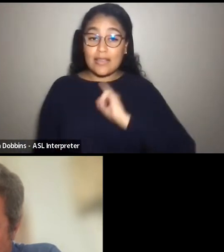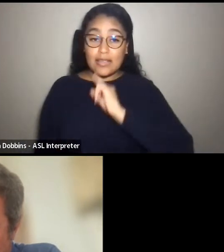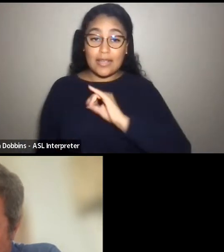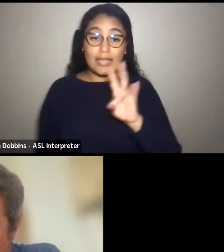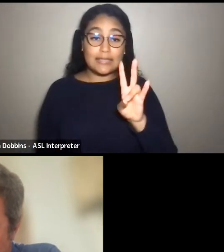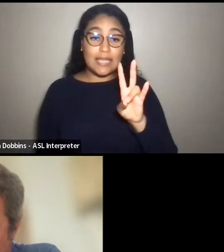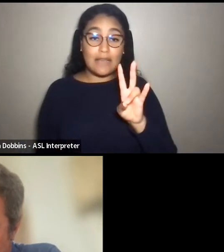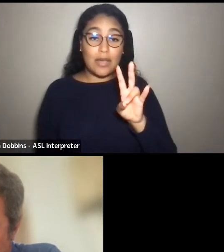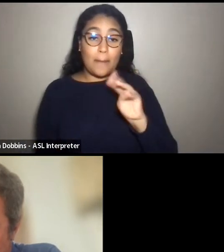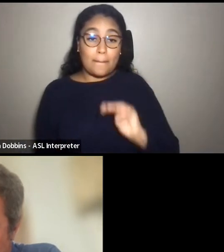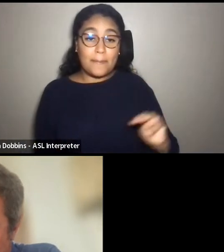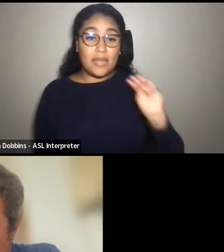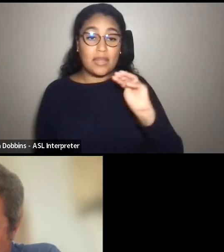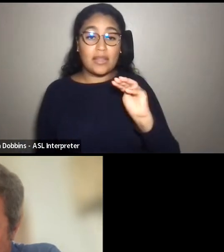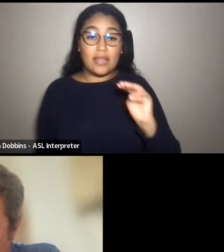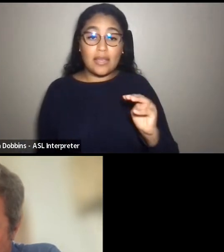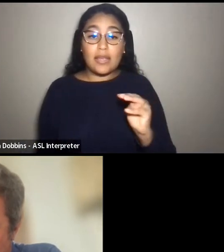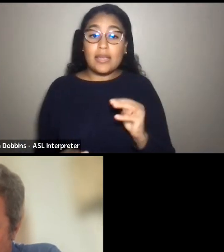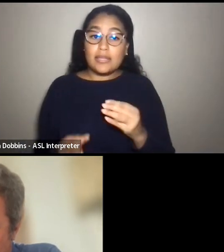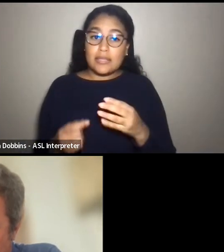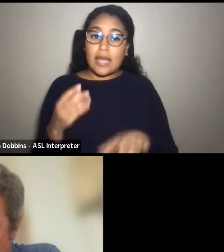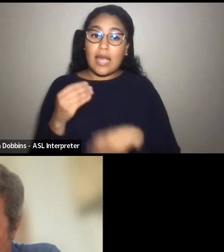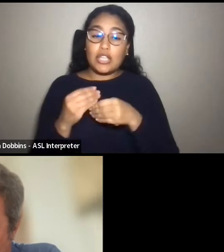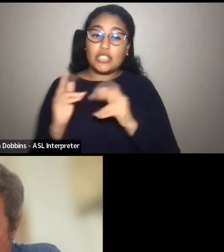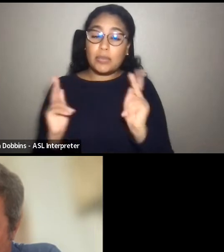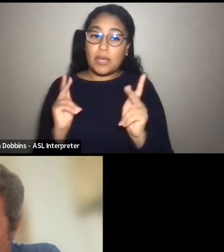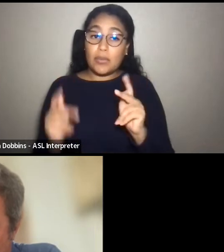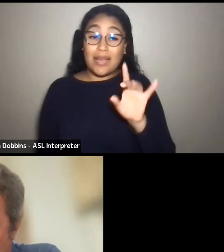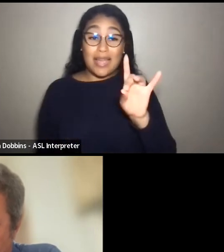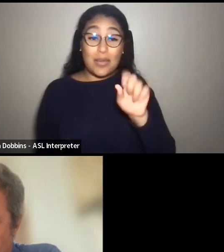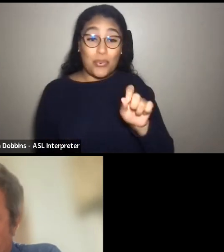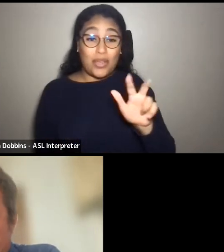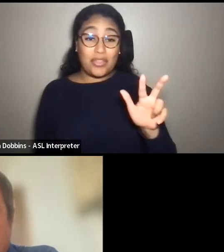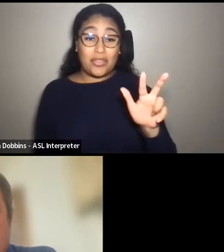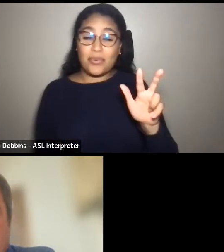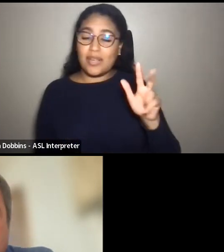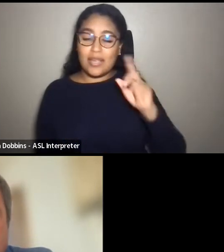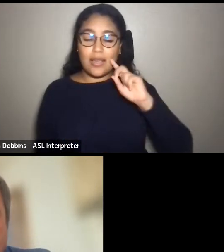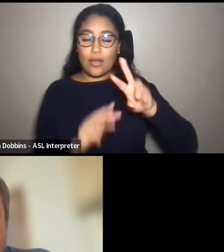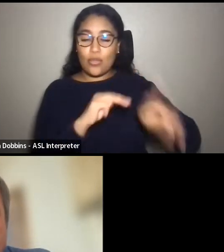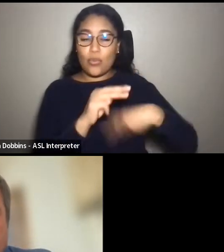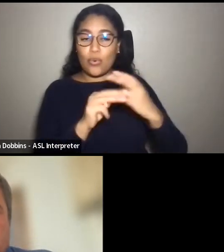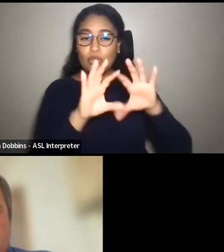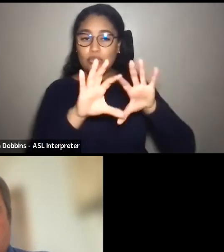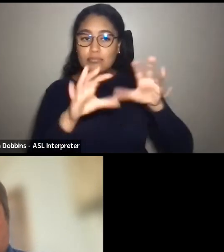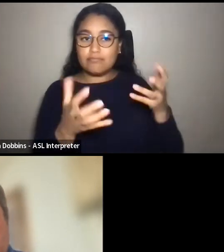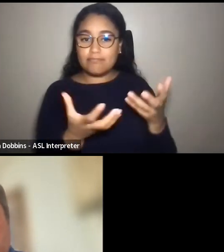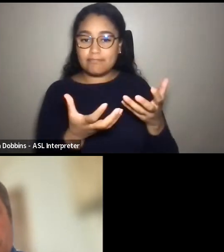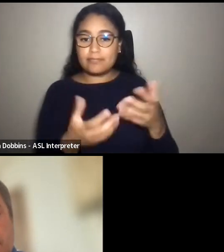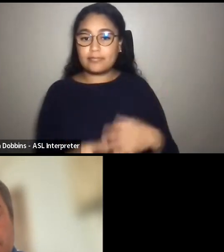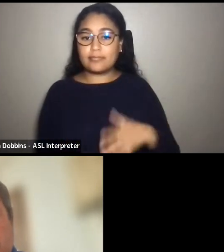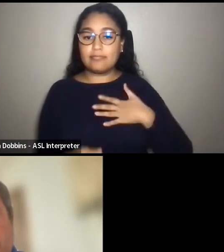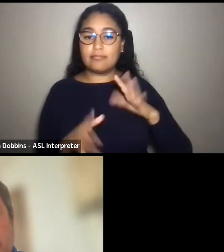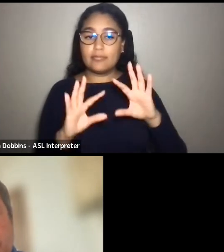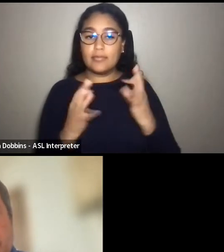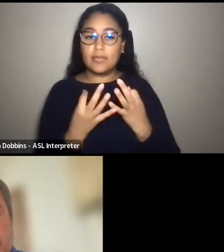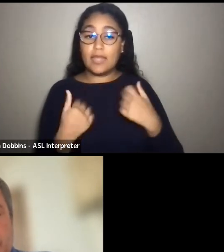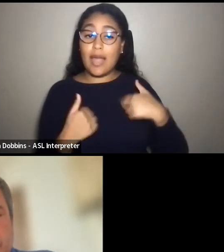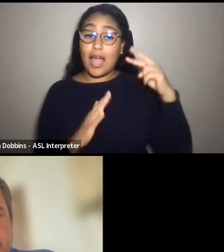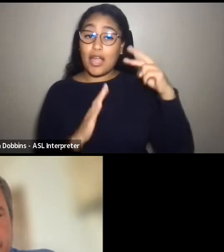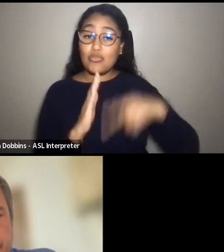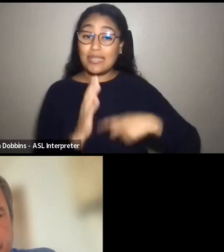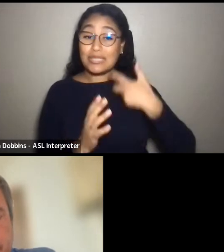million extended family members there and 8.3 million across the rest of the world. I read the past